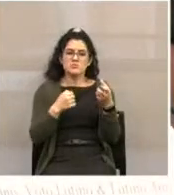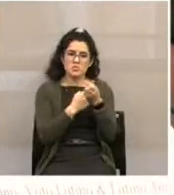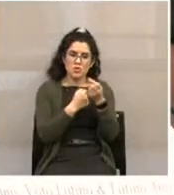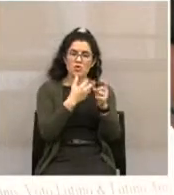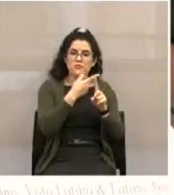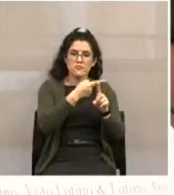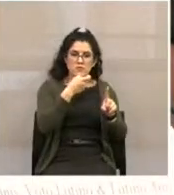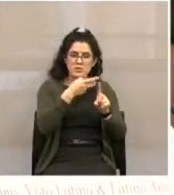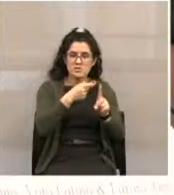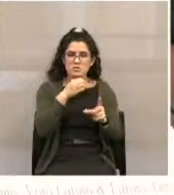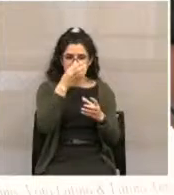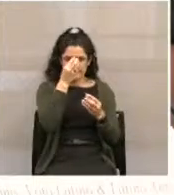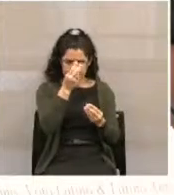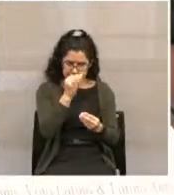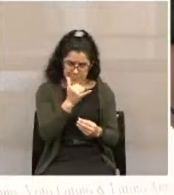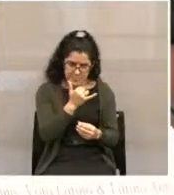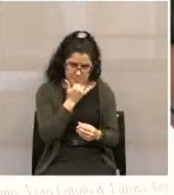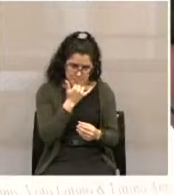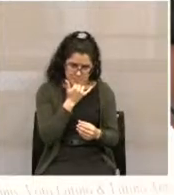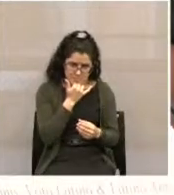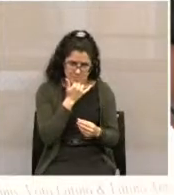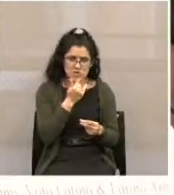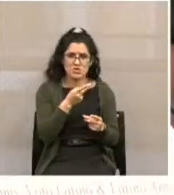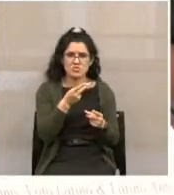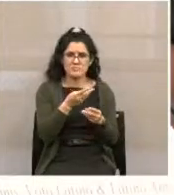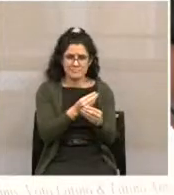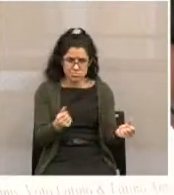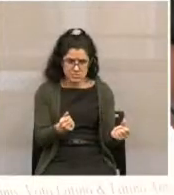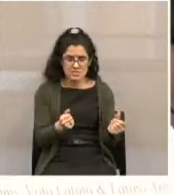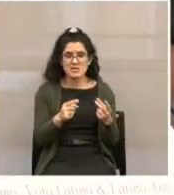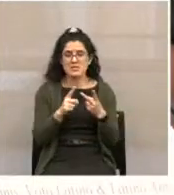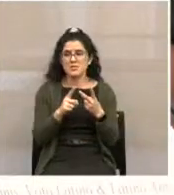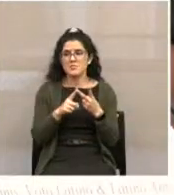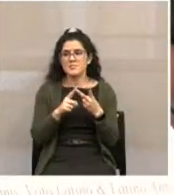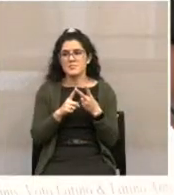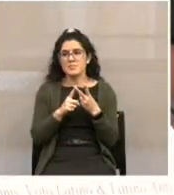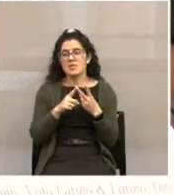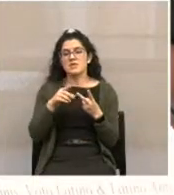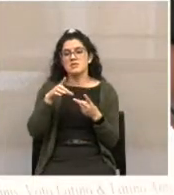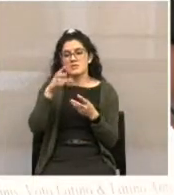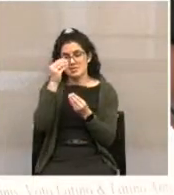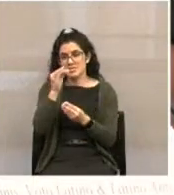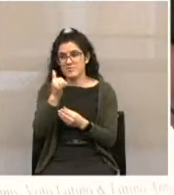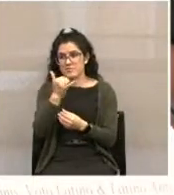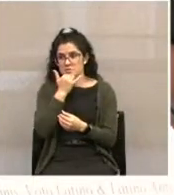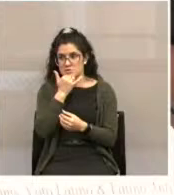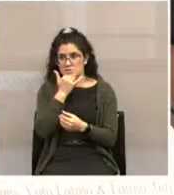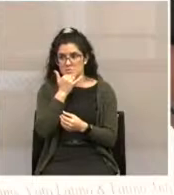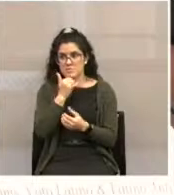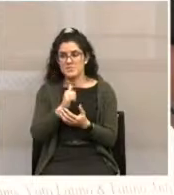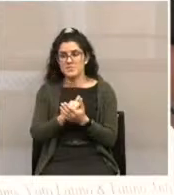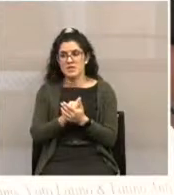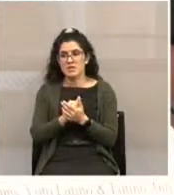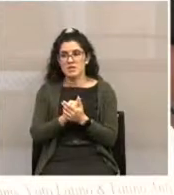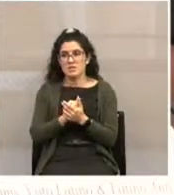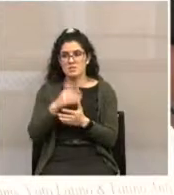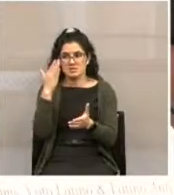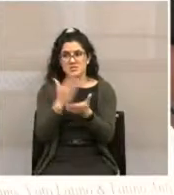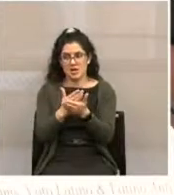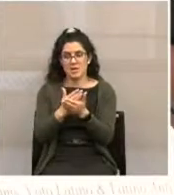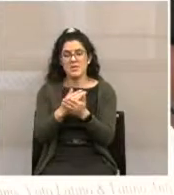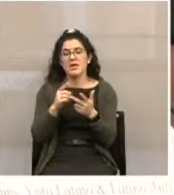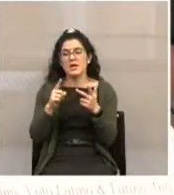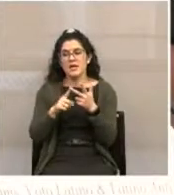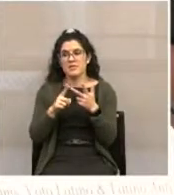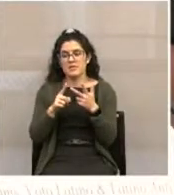this disinformation, B, reduce the flow of disinformation, and C, what we're doing is creating ways to